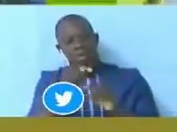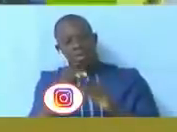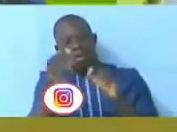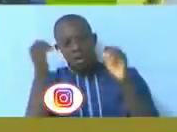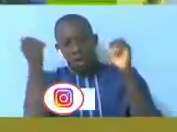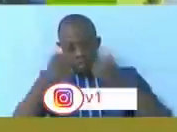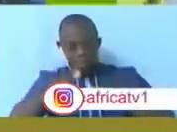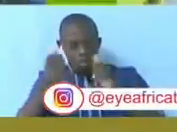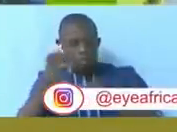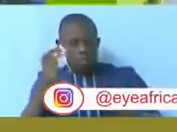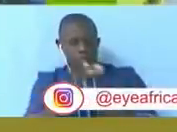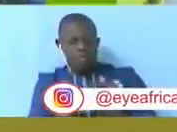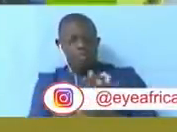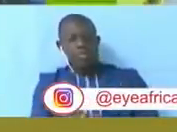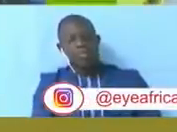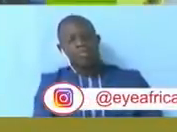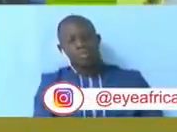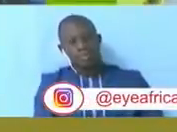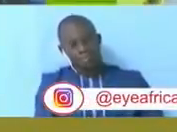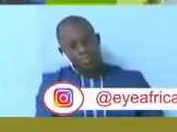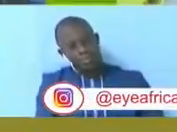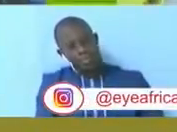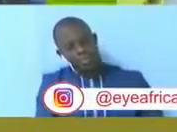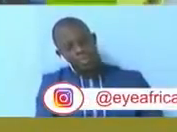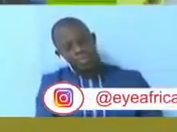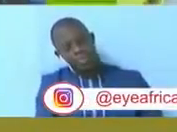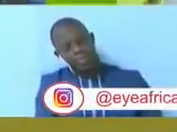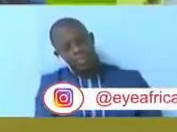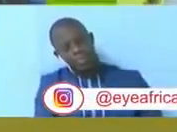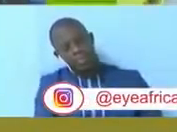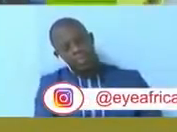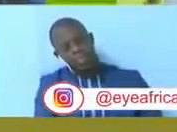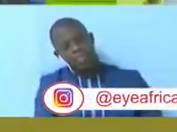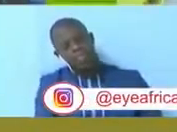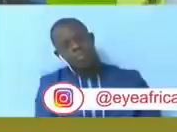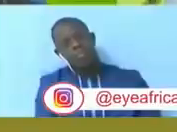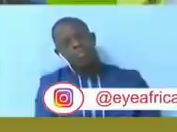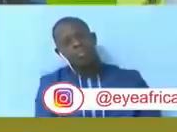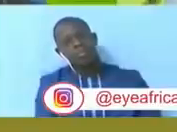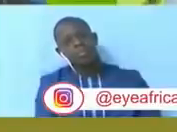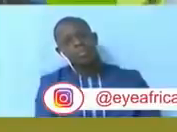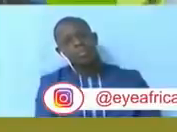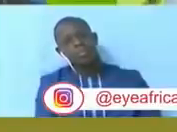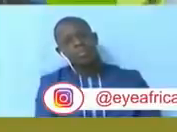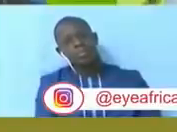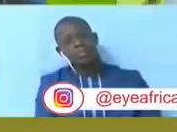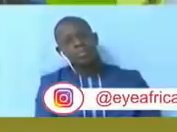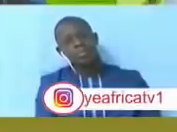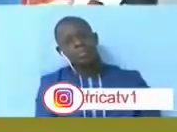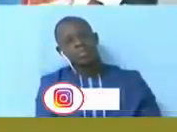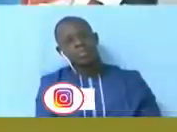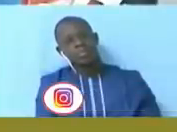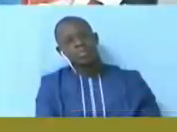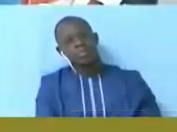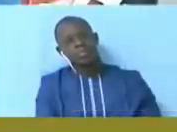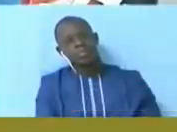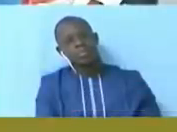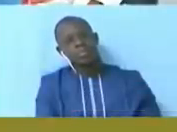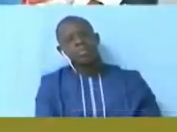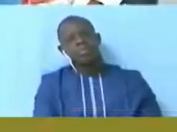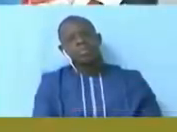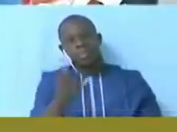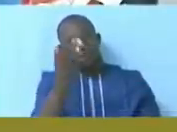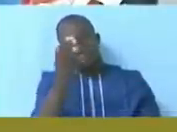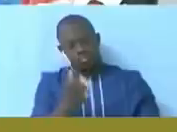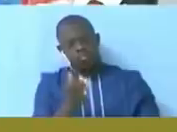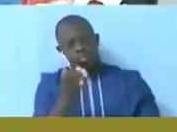we silan da bunda sotole kitin din la la ko nyinto mi nyanta kitin kiti teo kala. Well, that's quite true. Mum